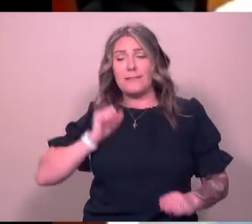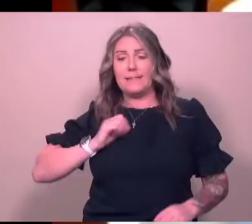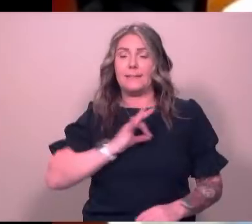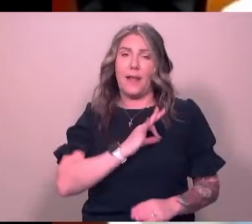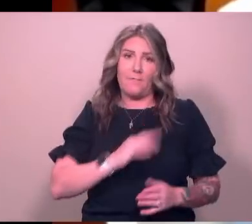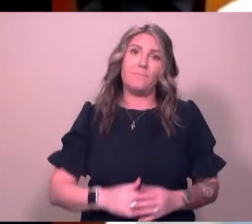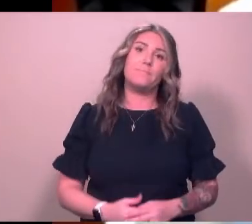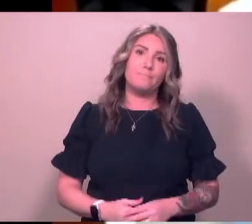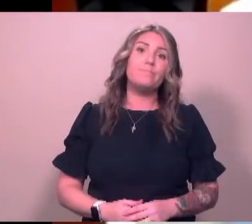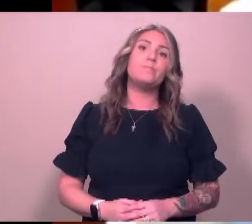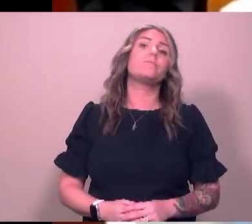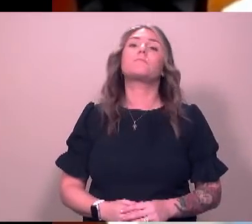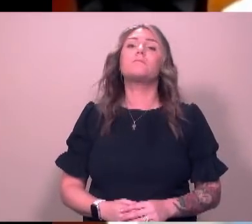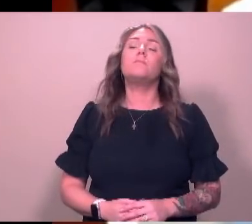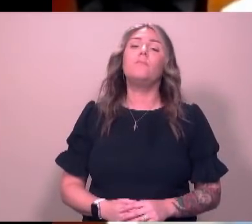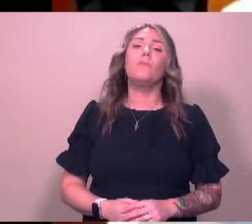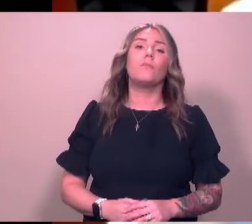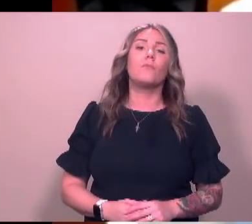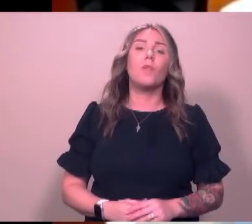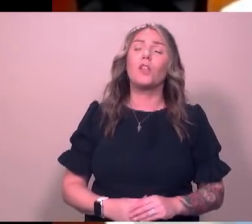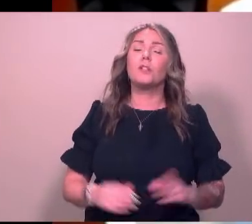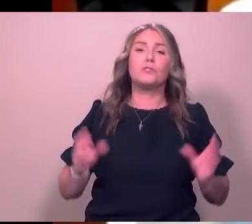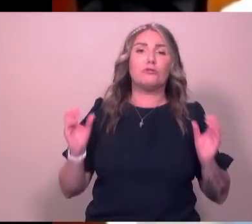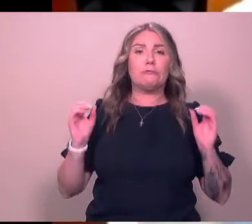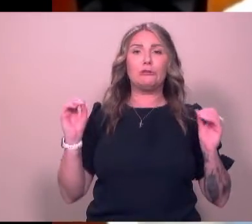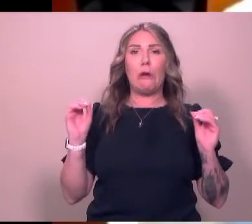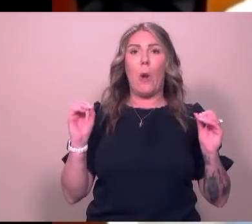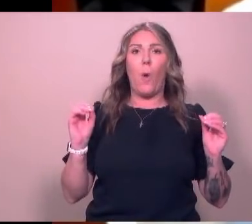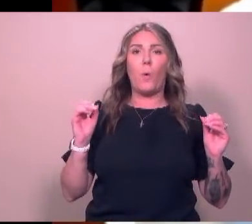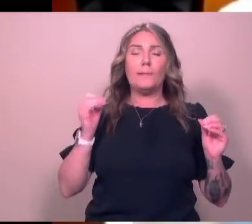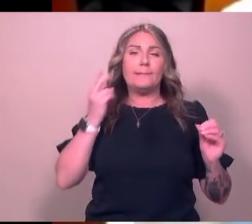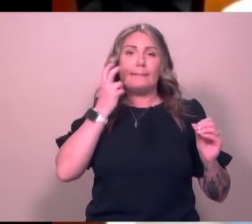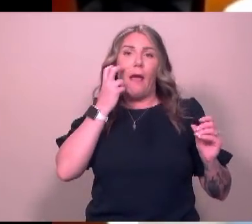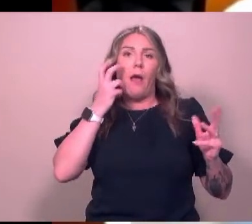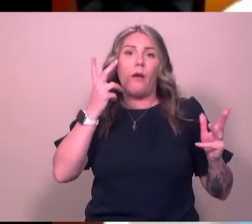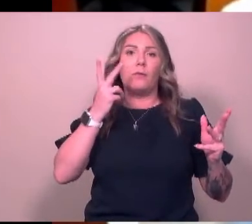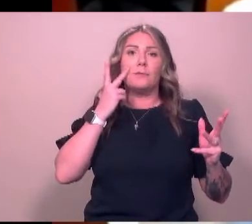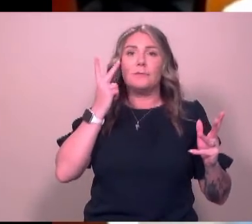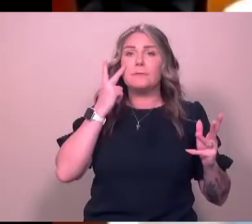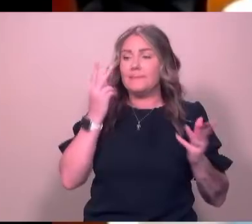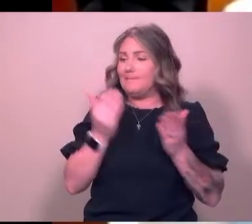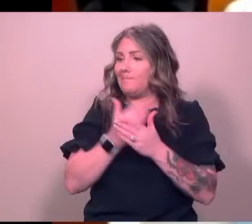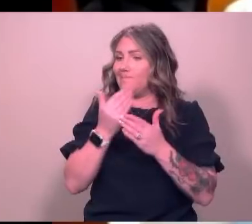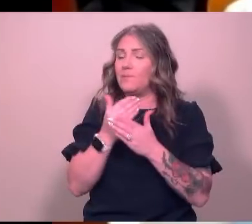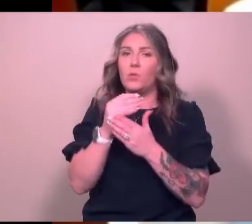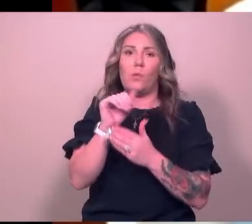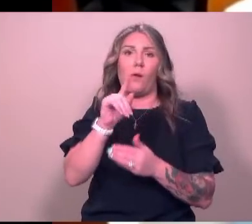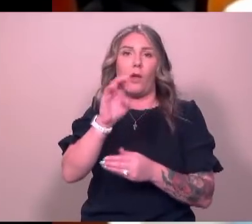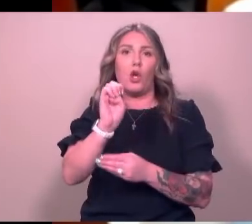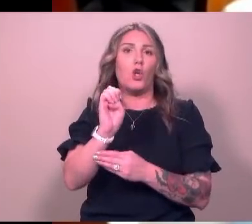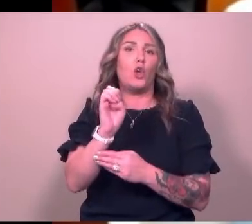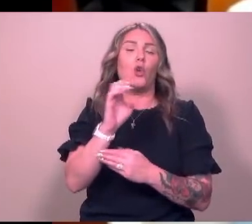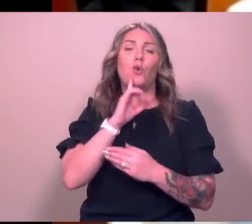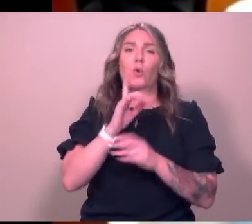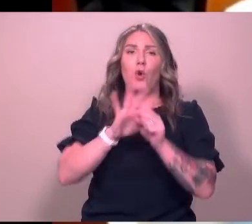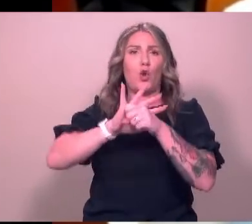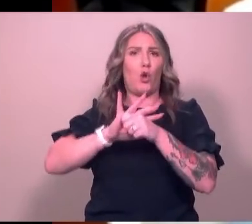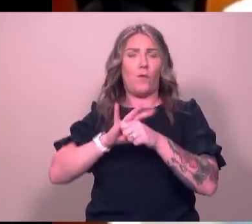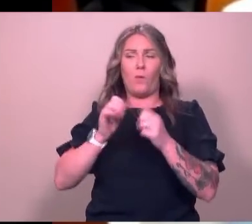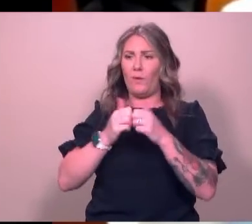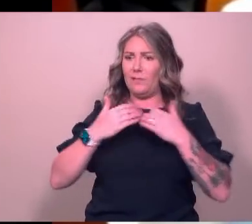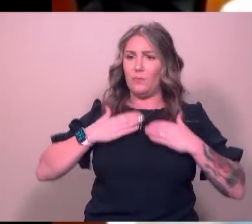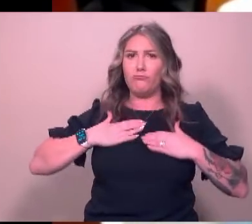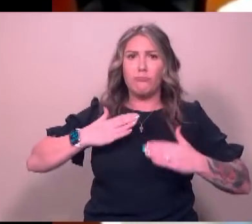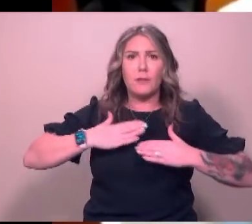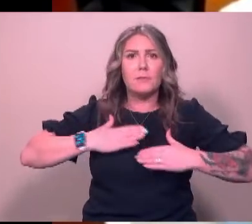that there's absolutely no doubt that we're seeing new acute COVID cases with respiratory symptoms